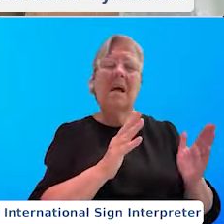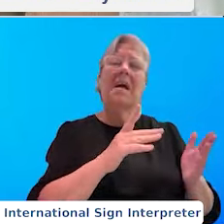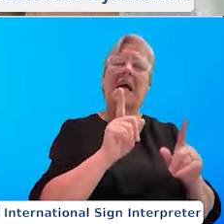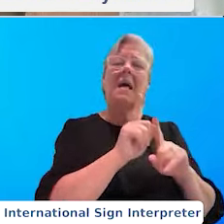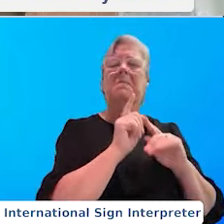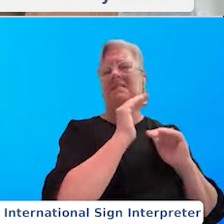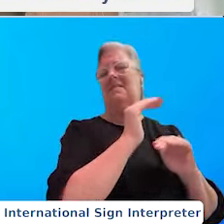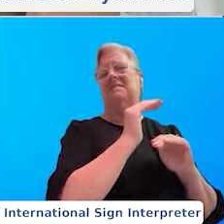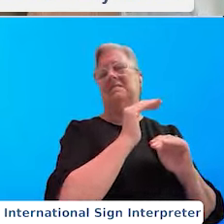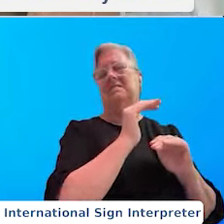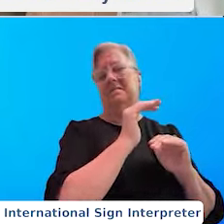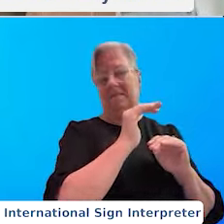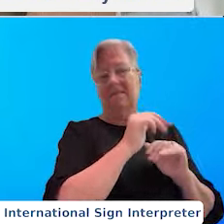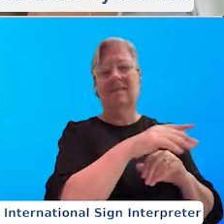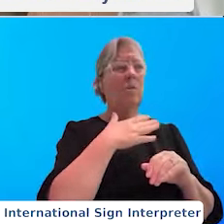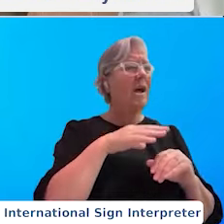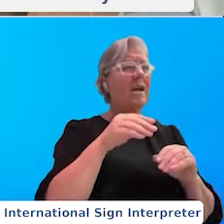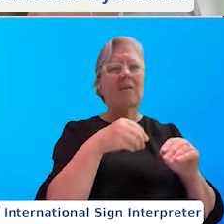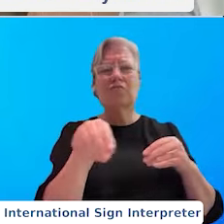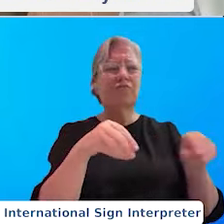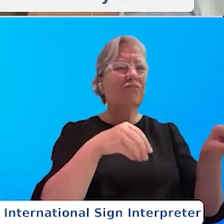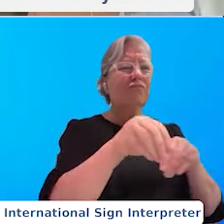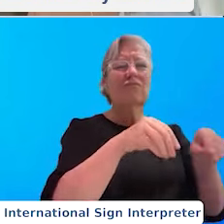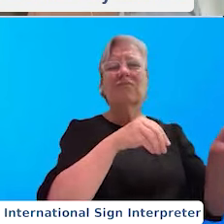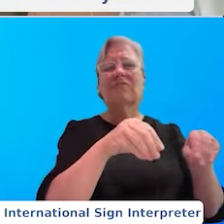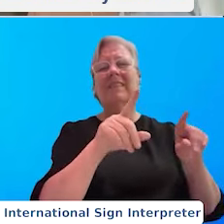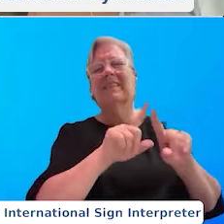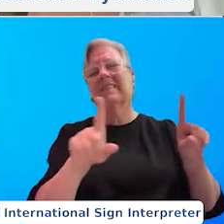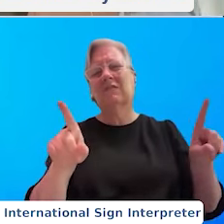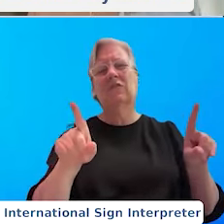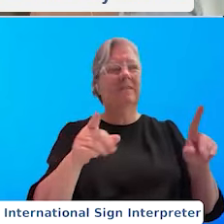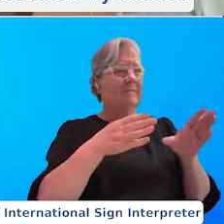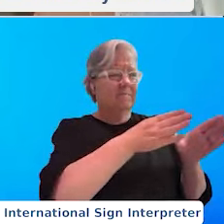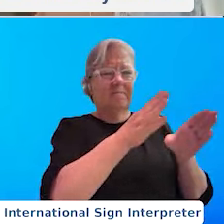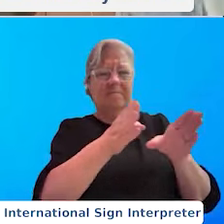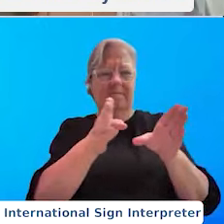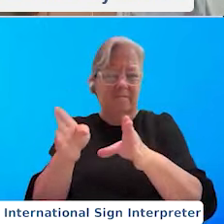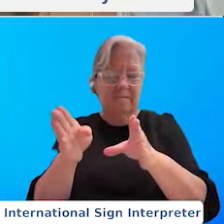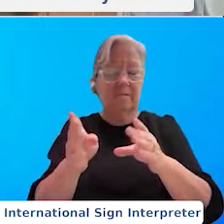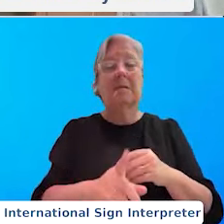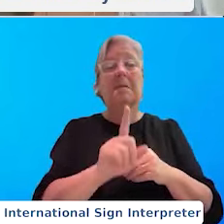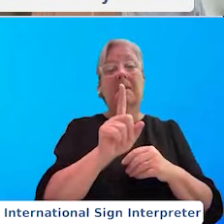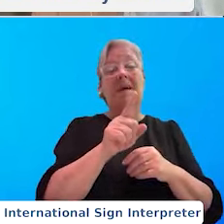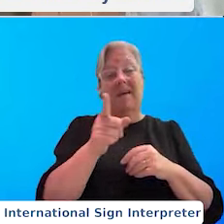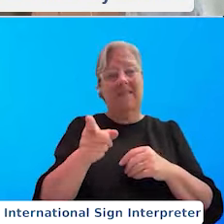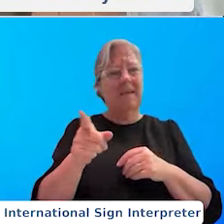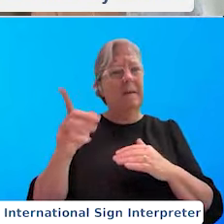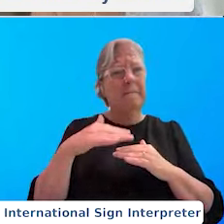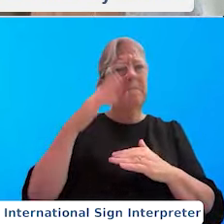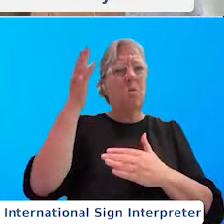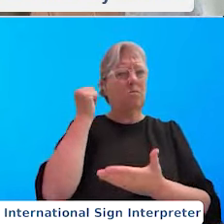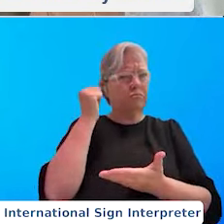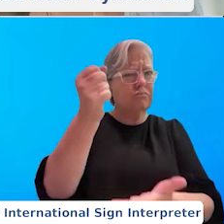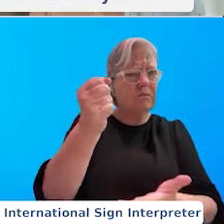countries spending money on? And what we find is in those countries with a kind of initial levels